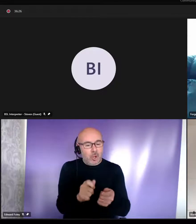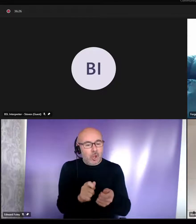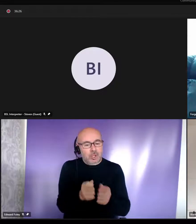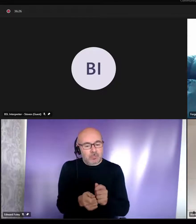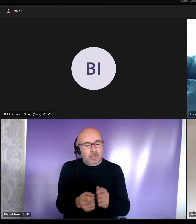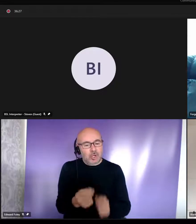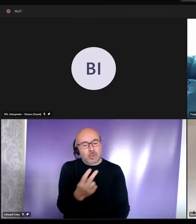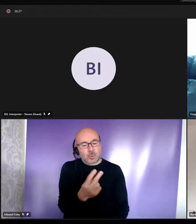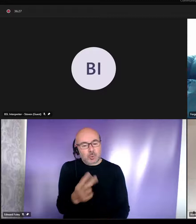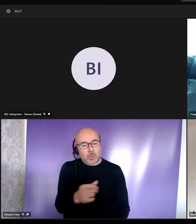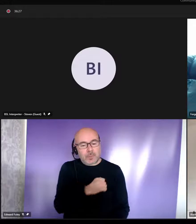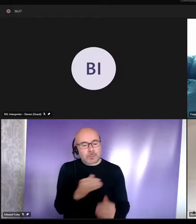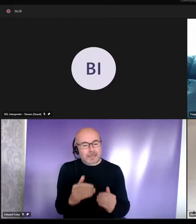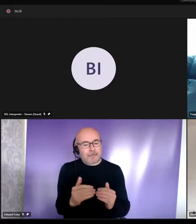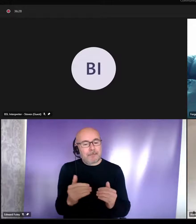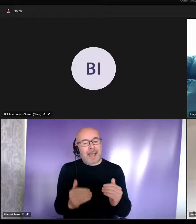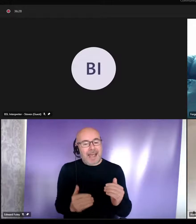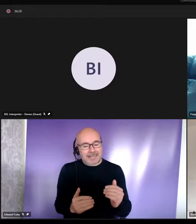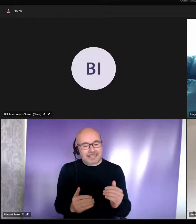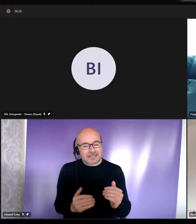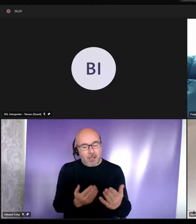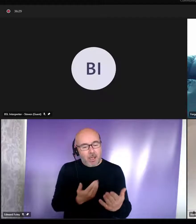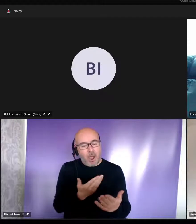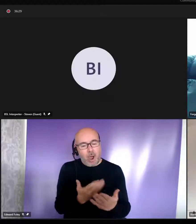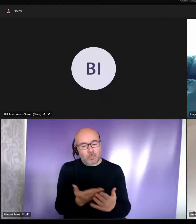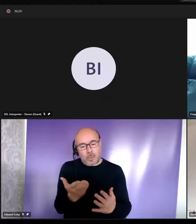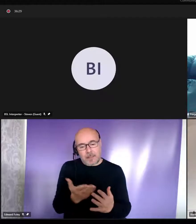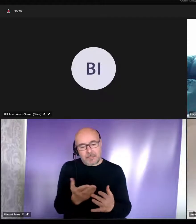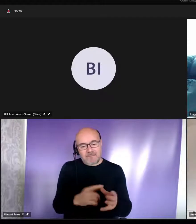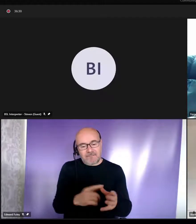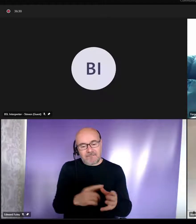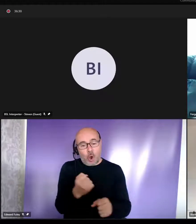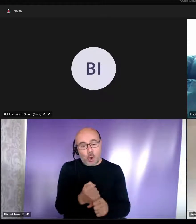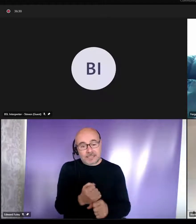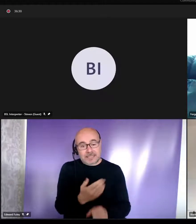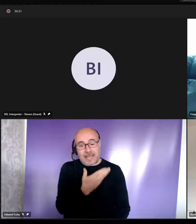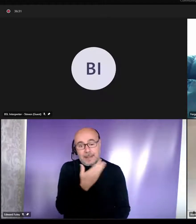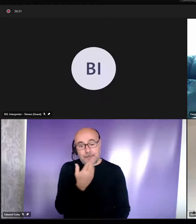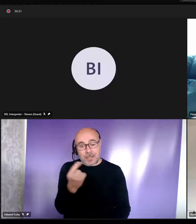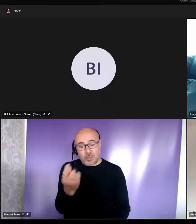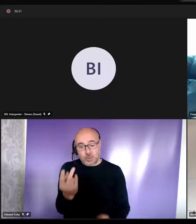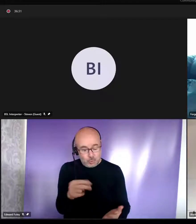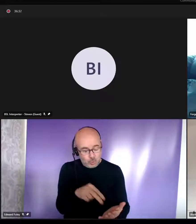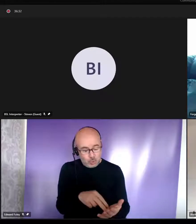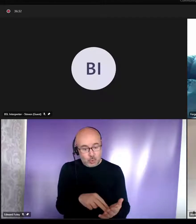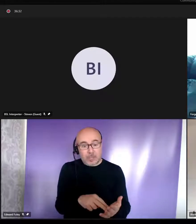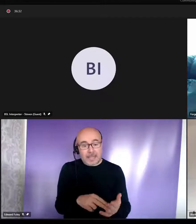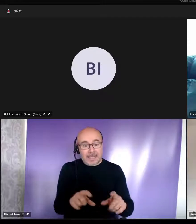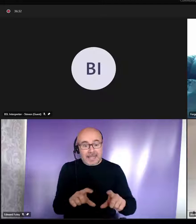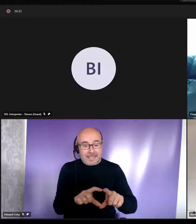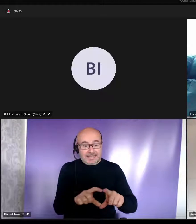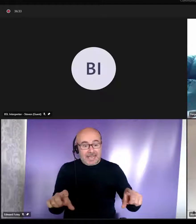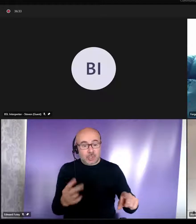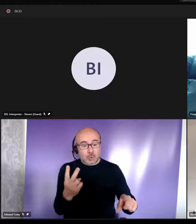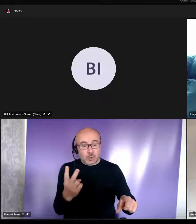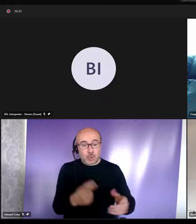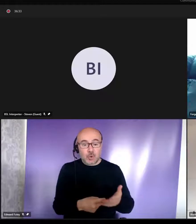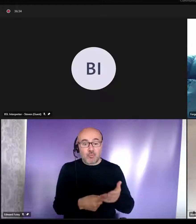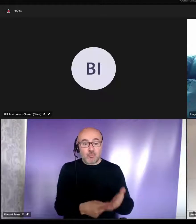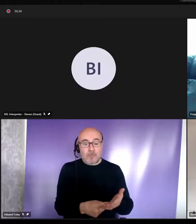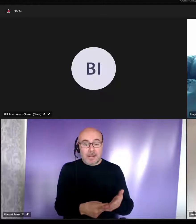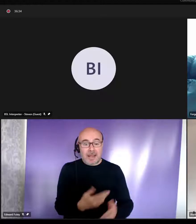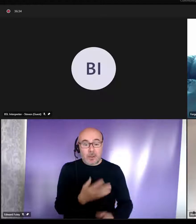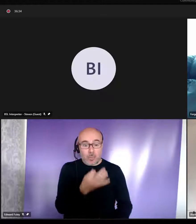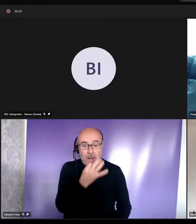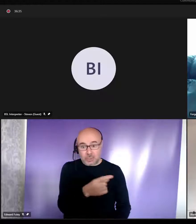behind profile as at the middle of August. If I can refer committee back to the recommendations in section 2 of your report and ask that the Community and Enterprise